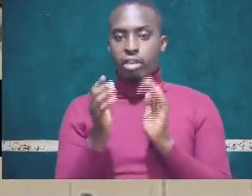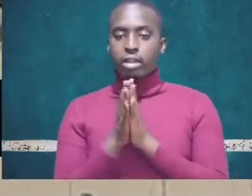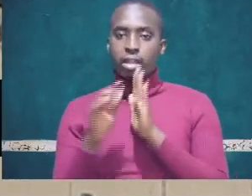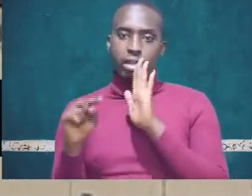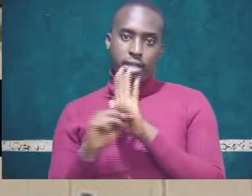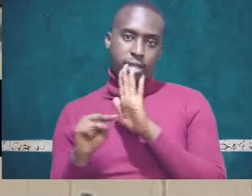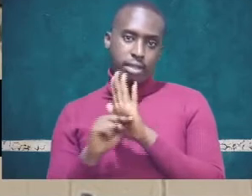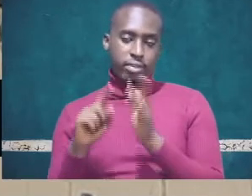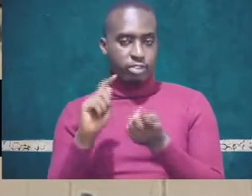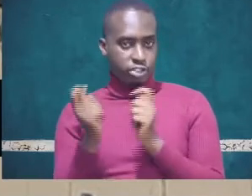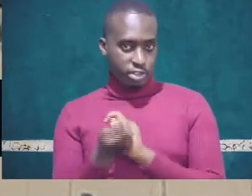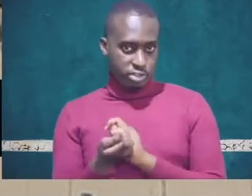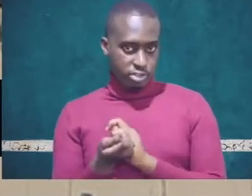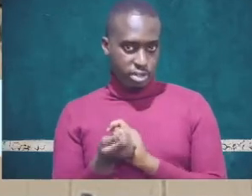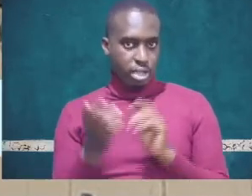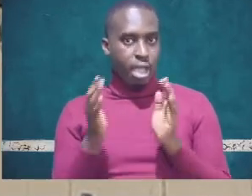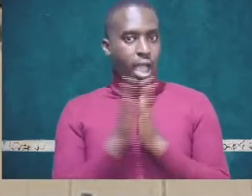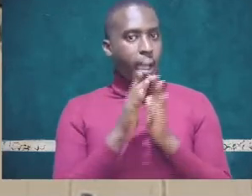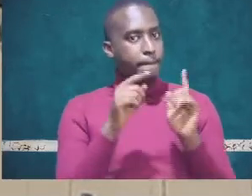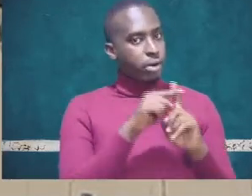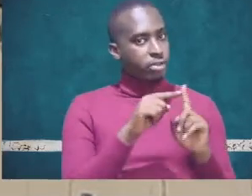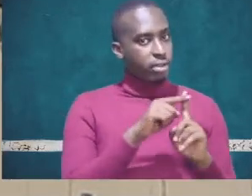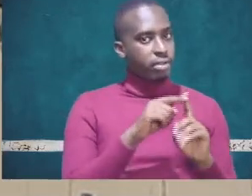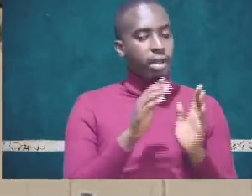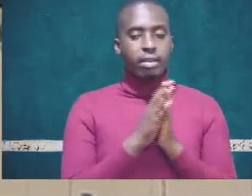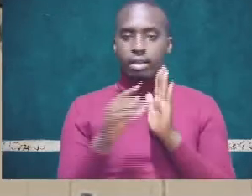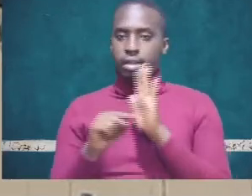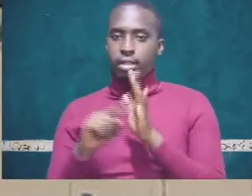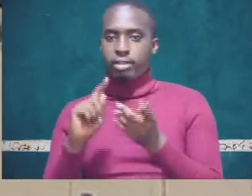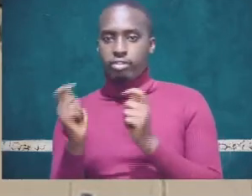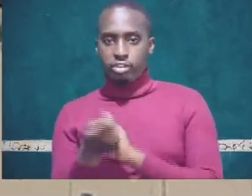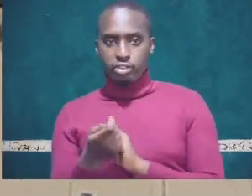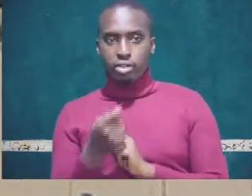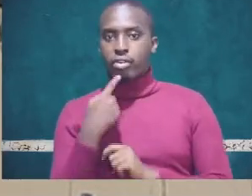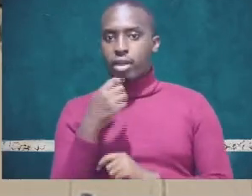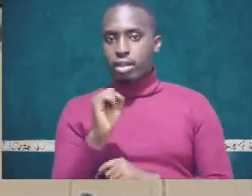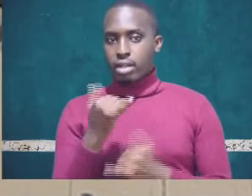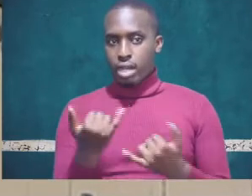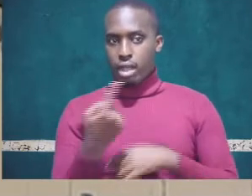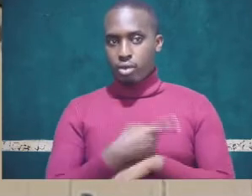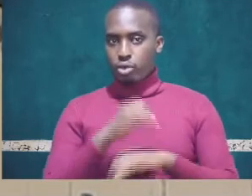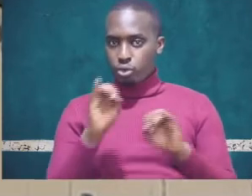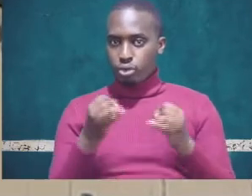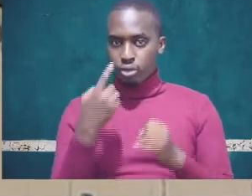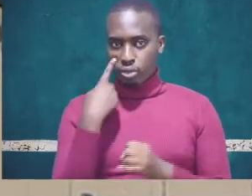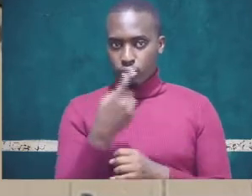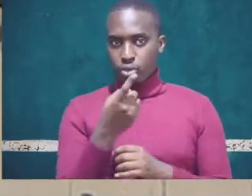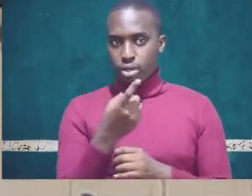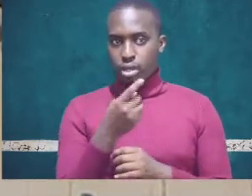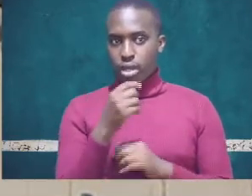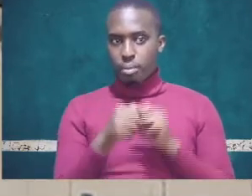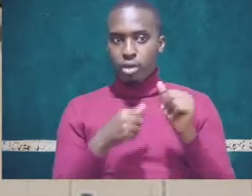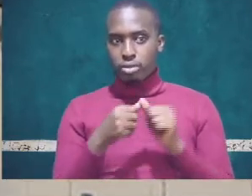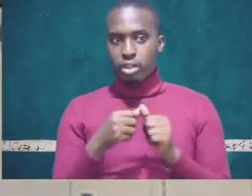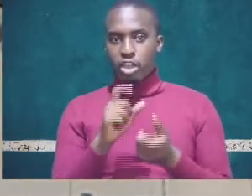negative change. A positive change and a negative change. So now, let us try now to look at a